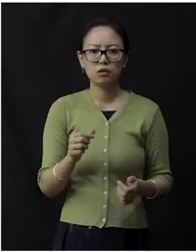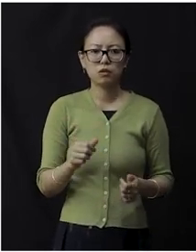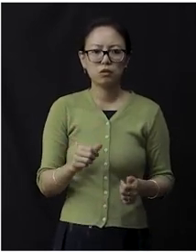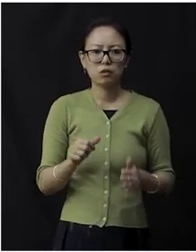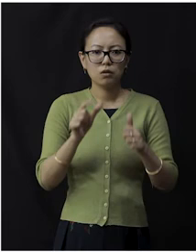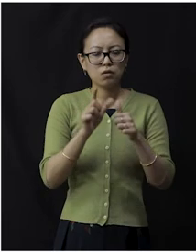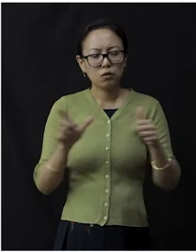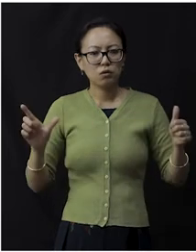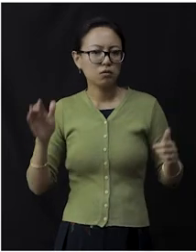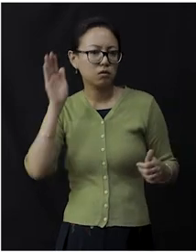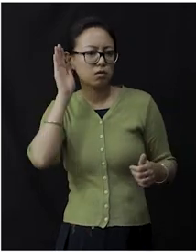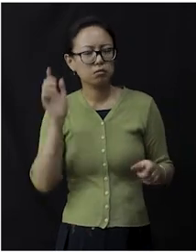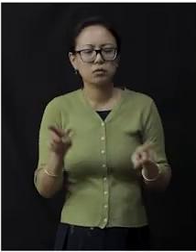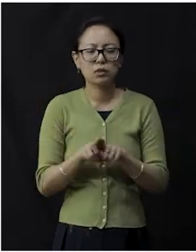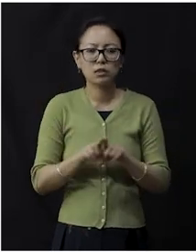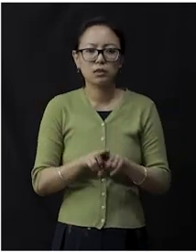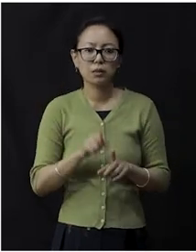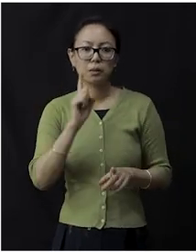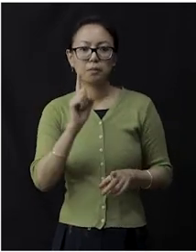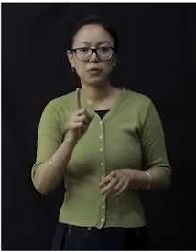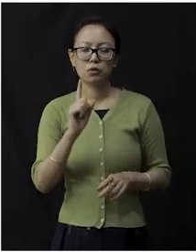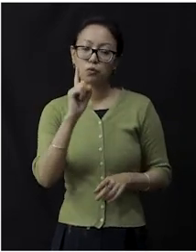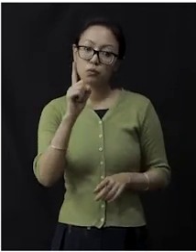K-U-R-I-O-U-S. Is that the one? Or